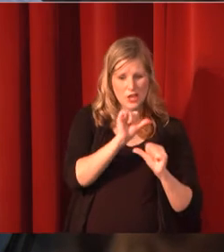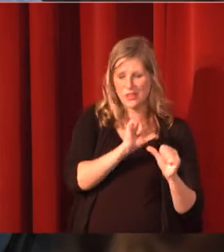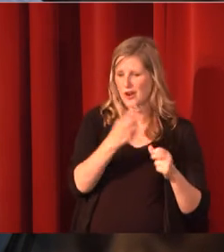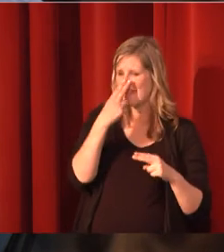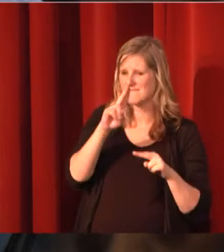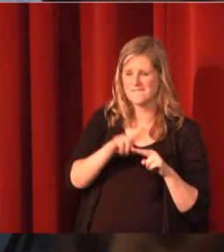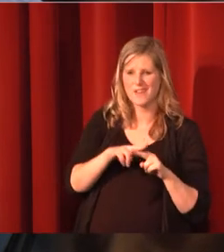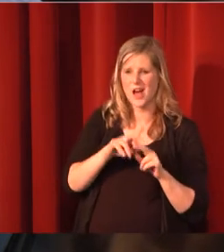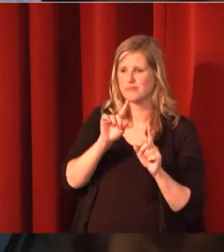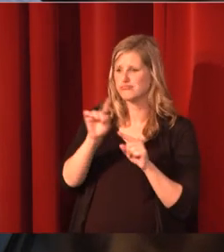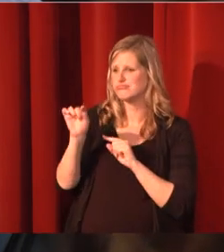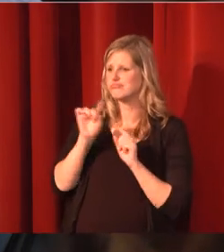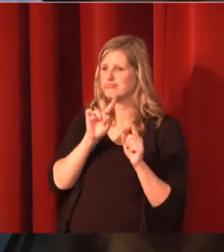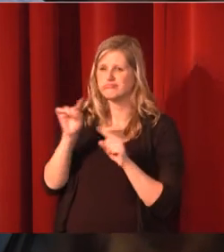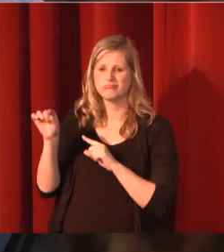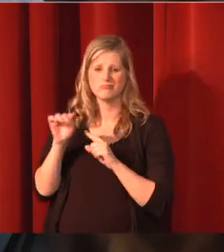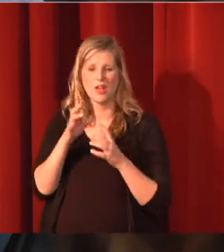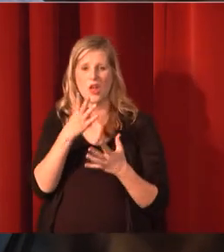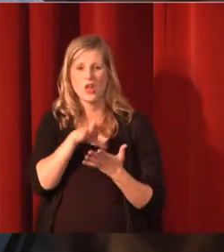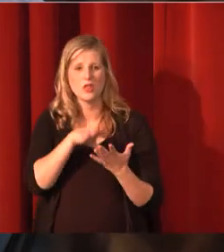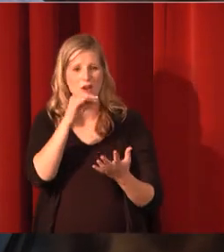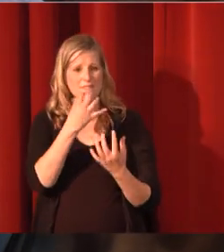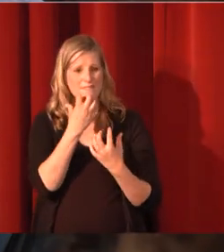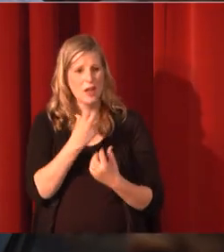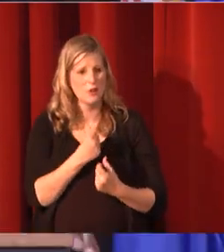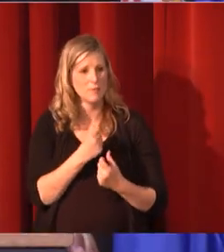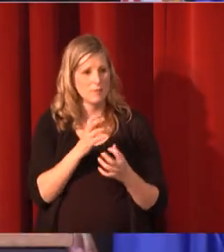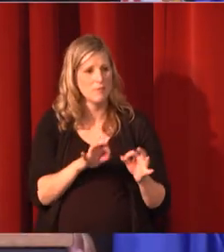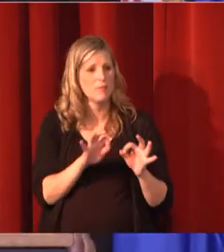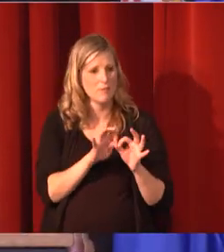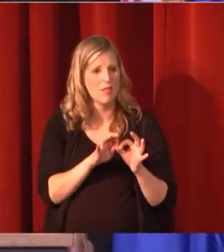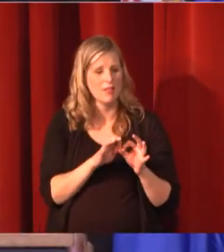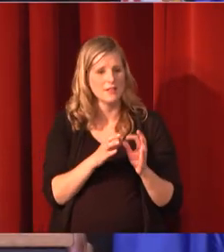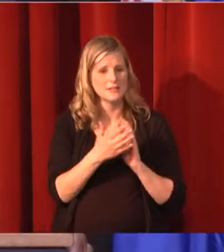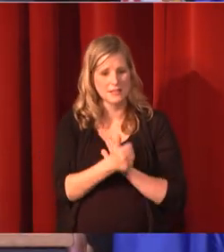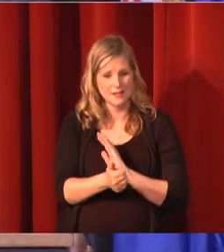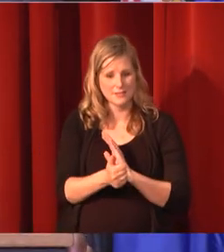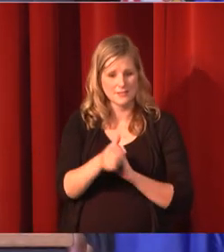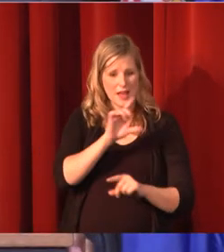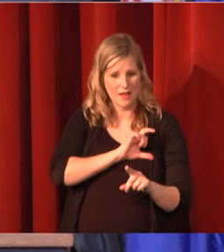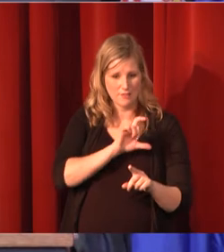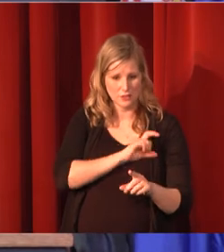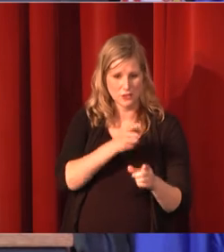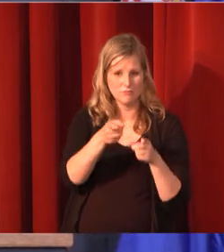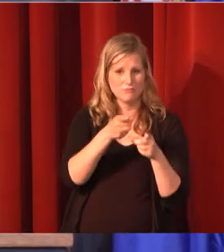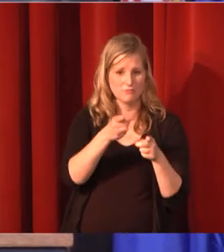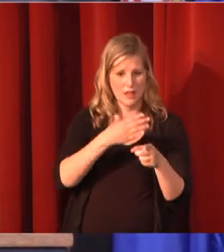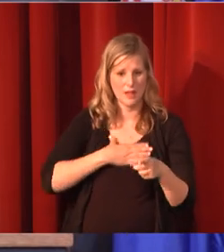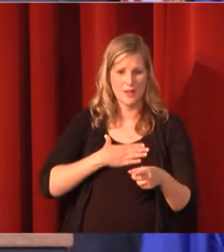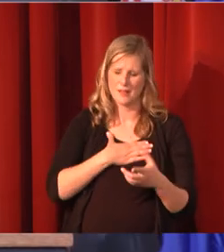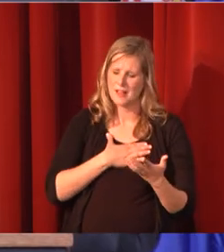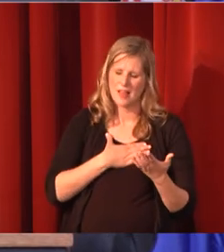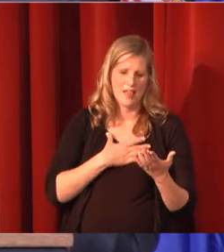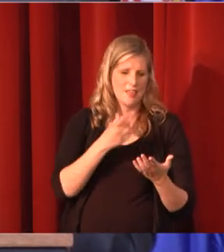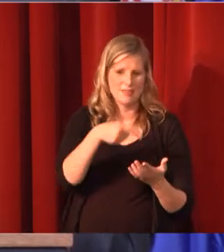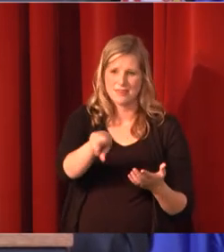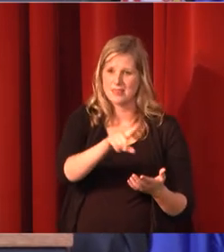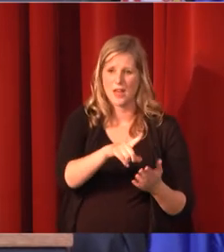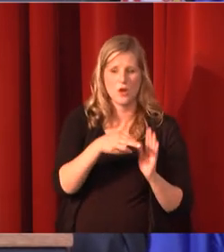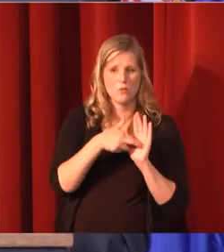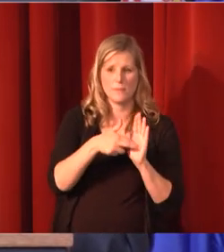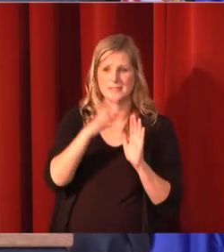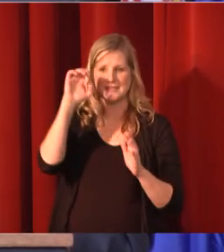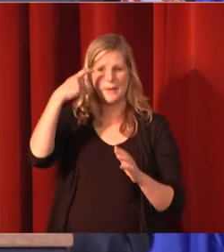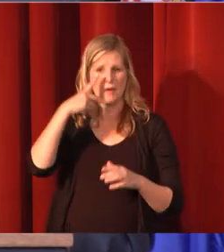trips they learn valuable skills and they volunteer together officers Baumgart and Chung represent the st. Paul Police